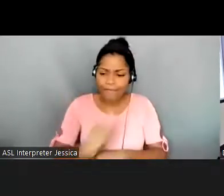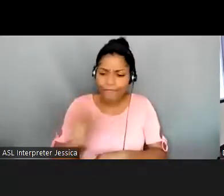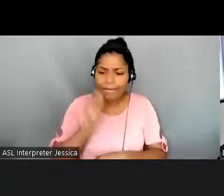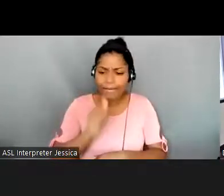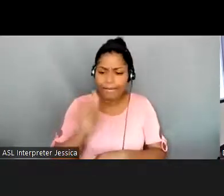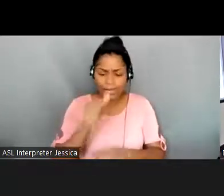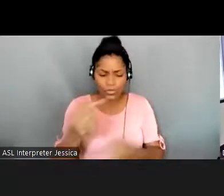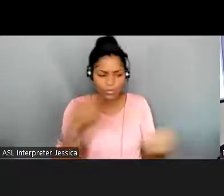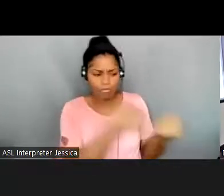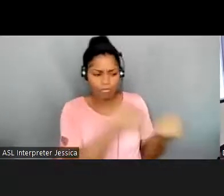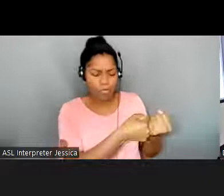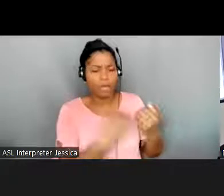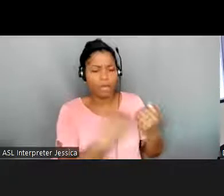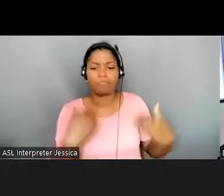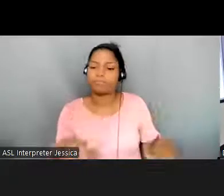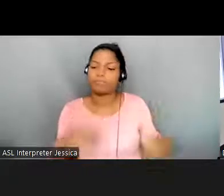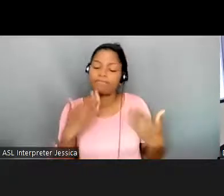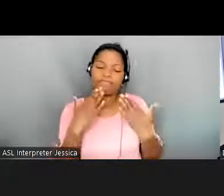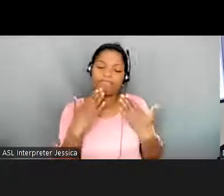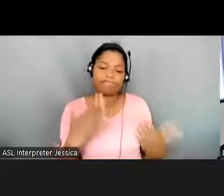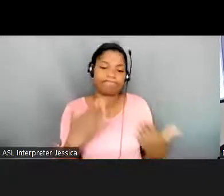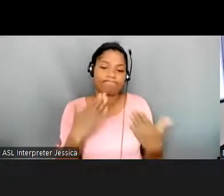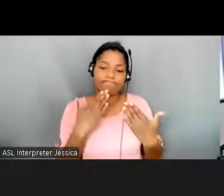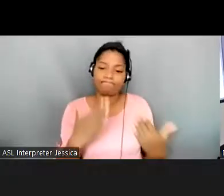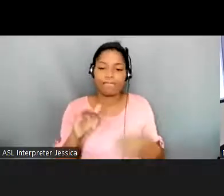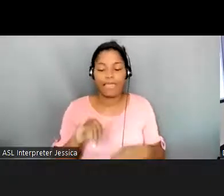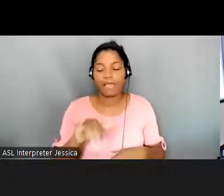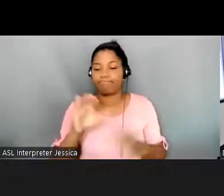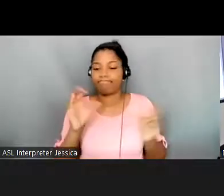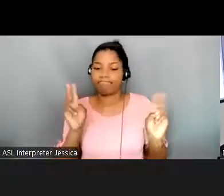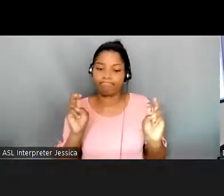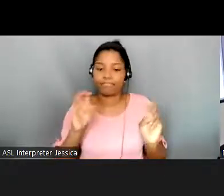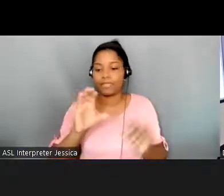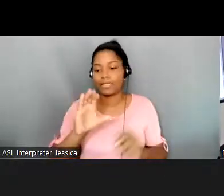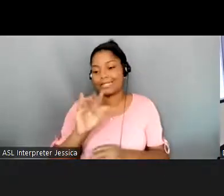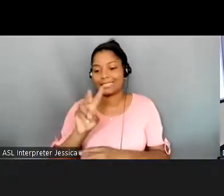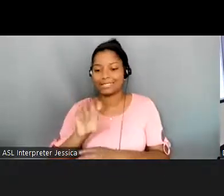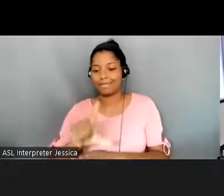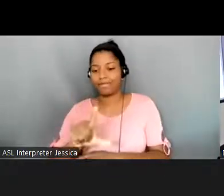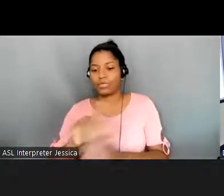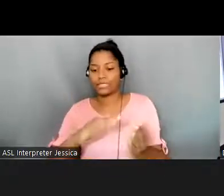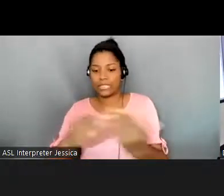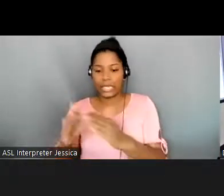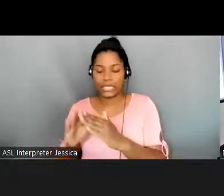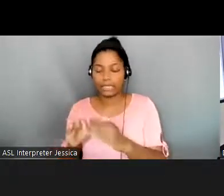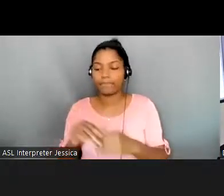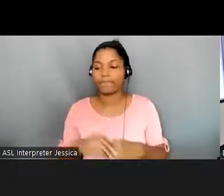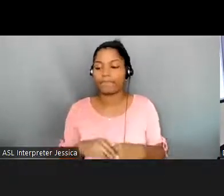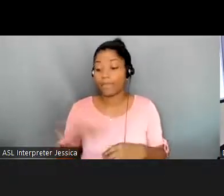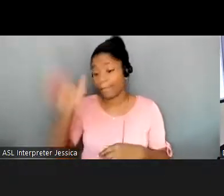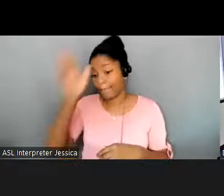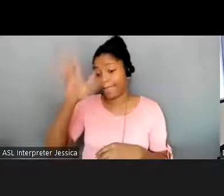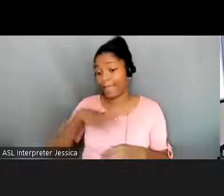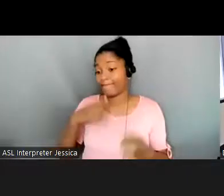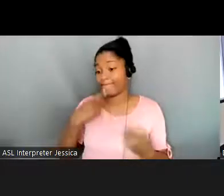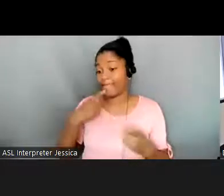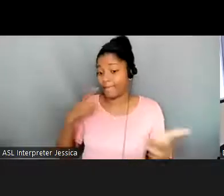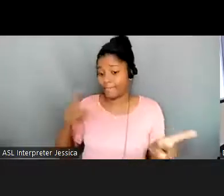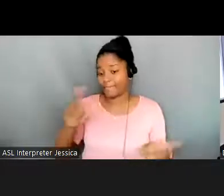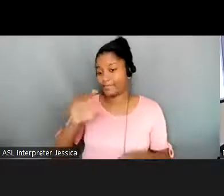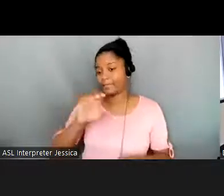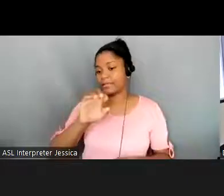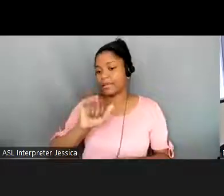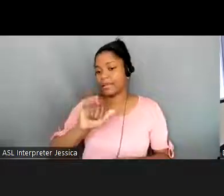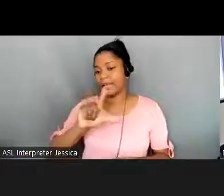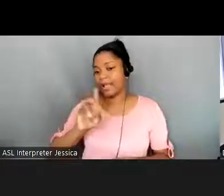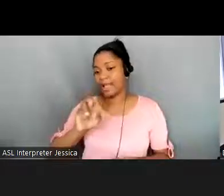that caring society, that civil society. And as Albert Einstein said, most people see what is and never see what